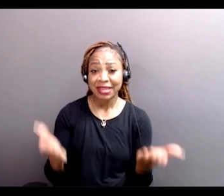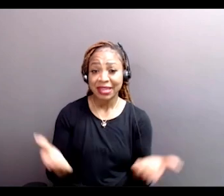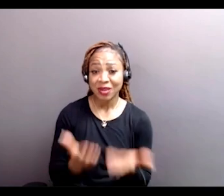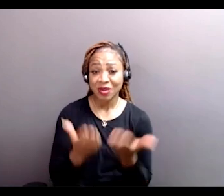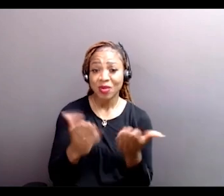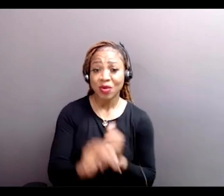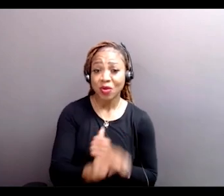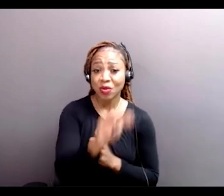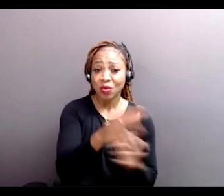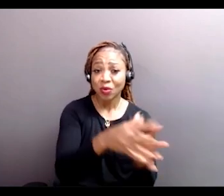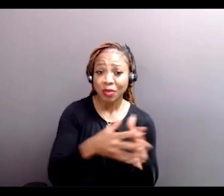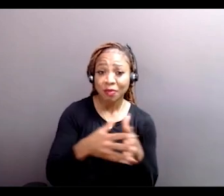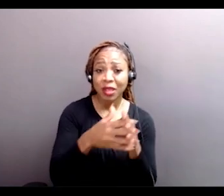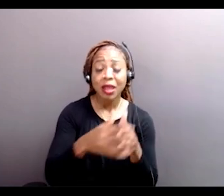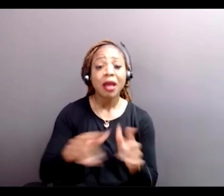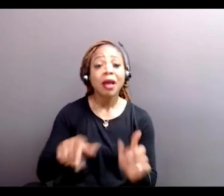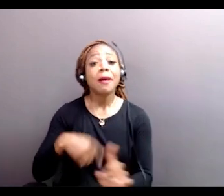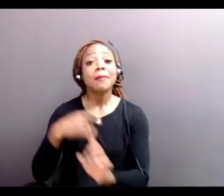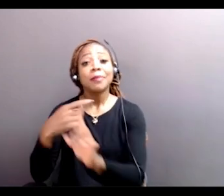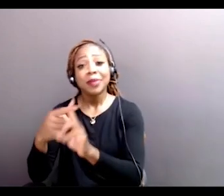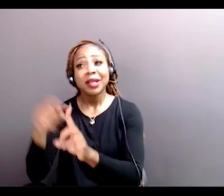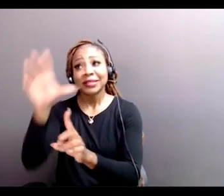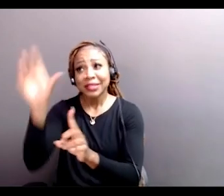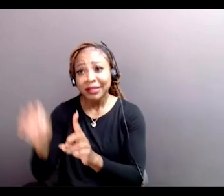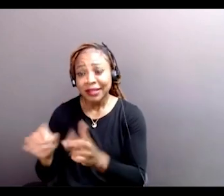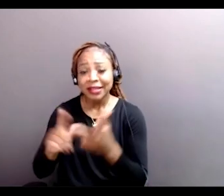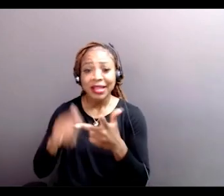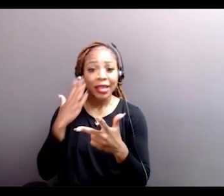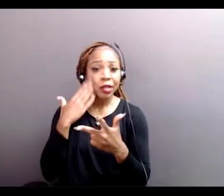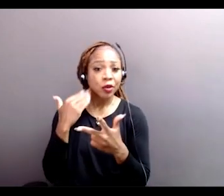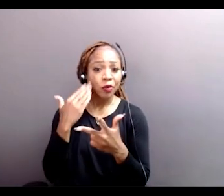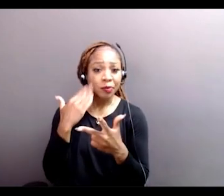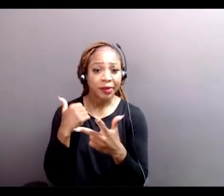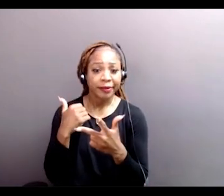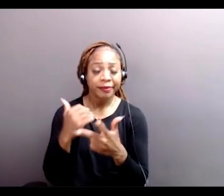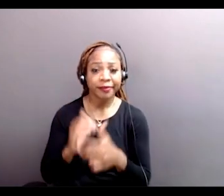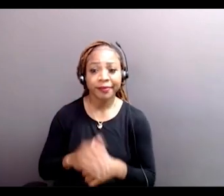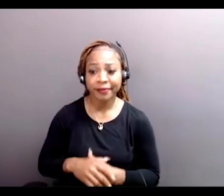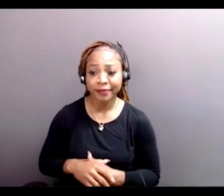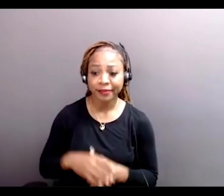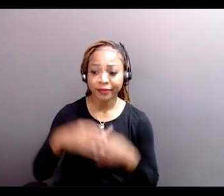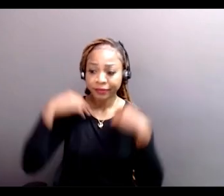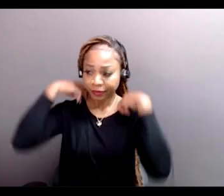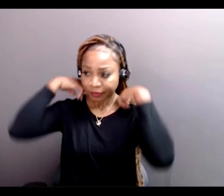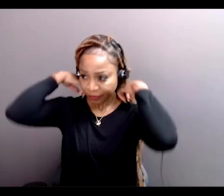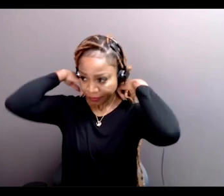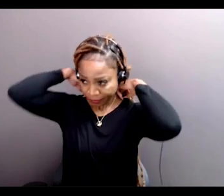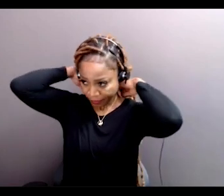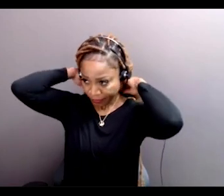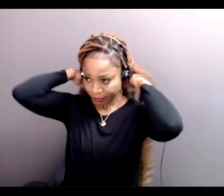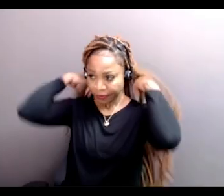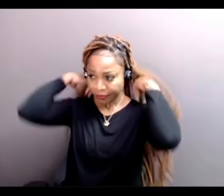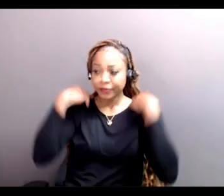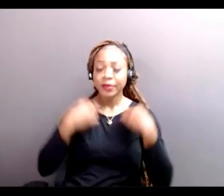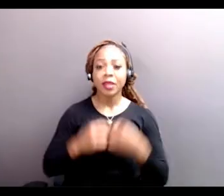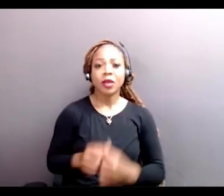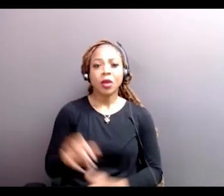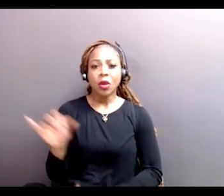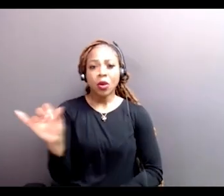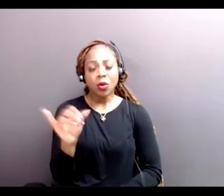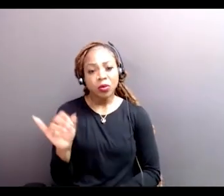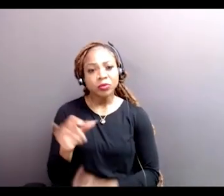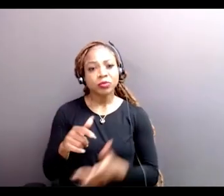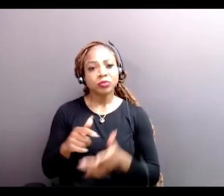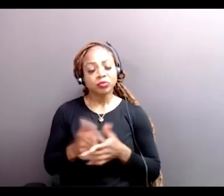America, but across continental Africa and the Caribbean, where I am now. And that what it means to be able to try